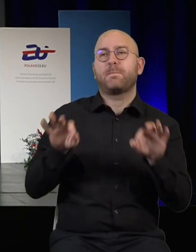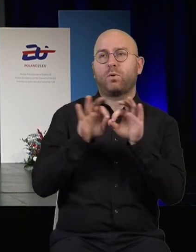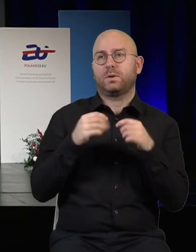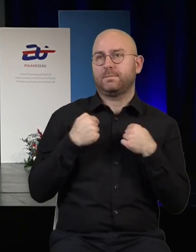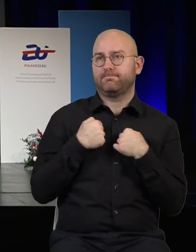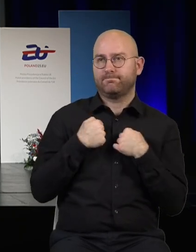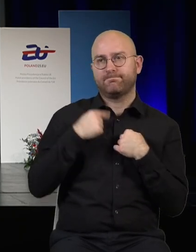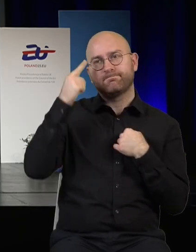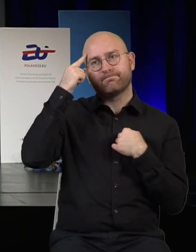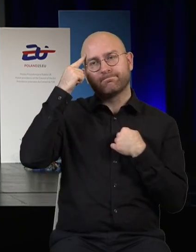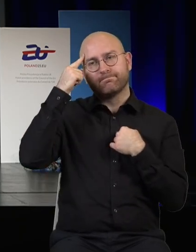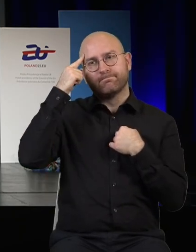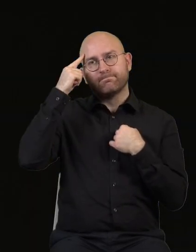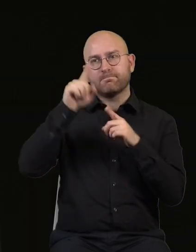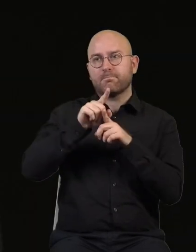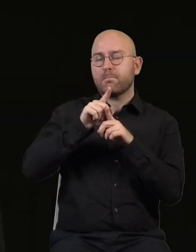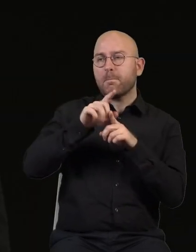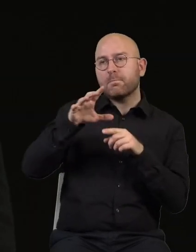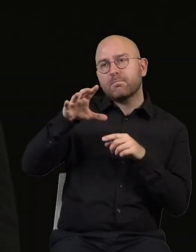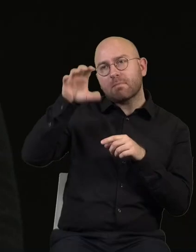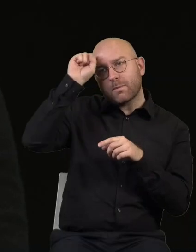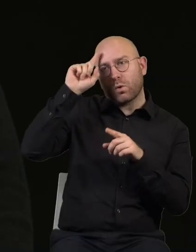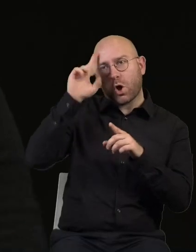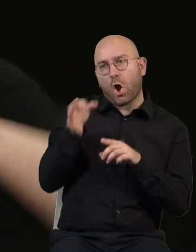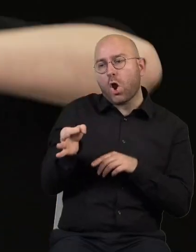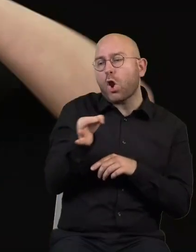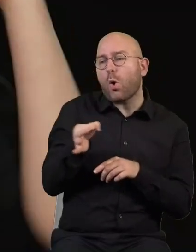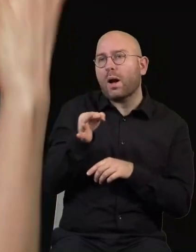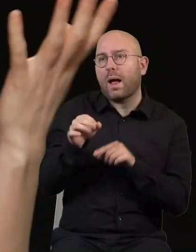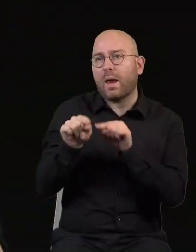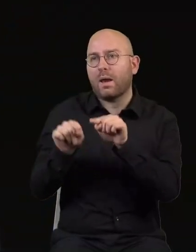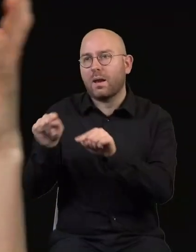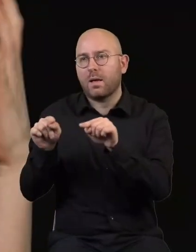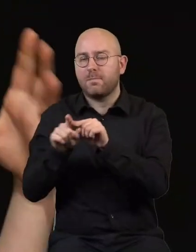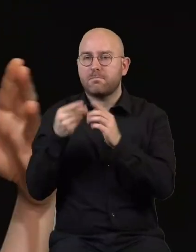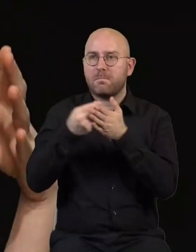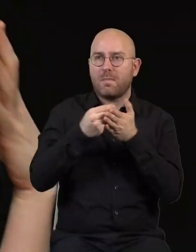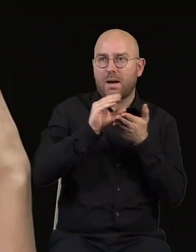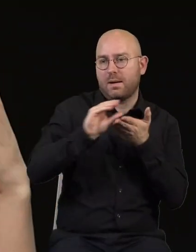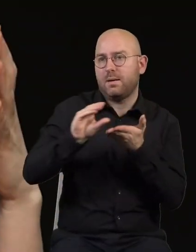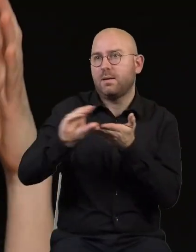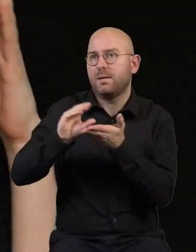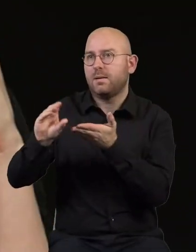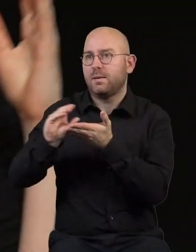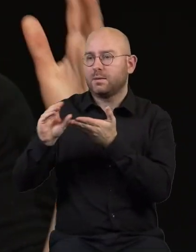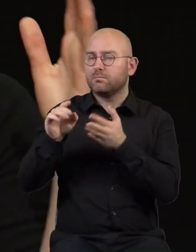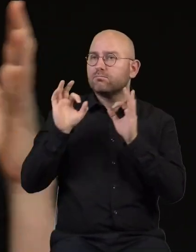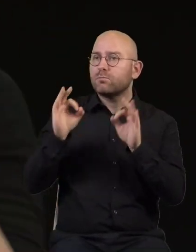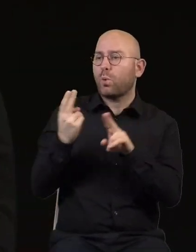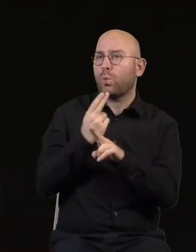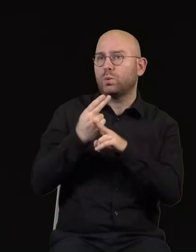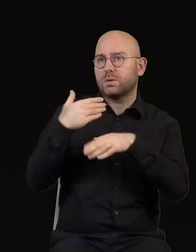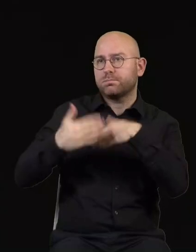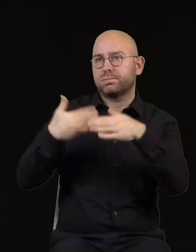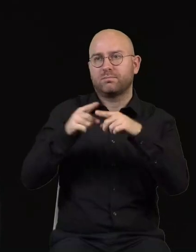better data tools, but also that sometimes the very huge projects, we maybe